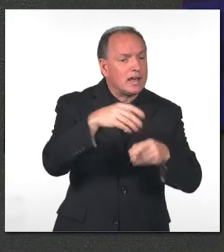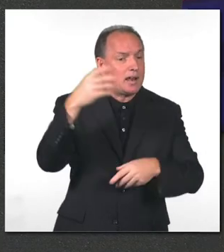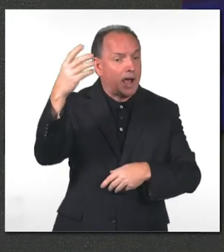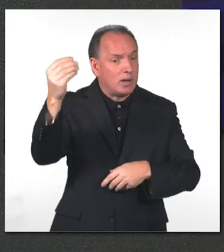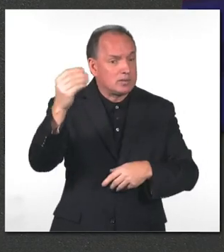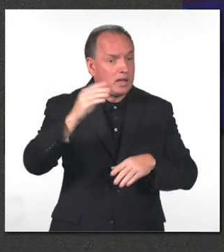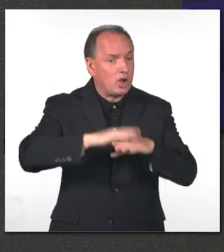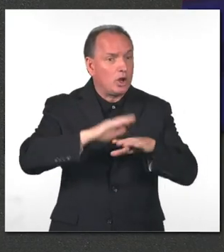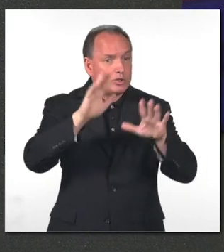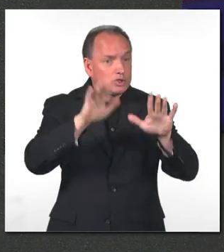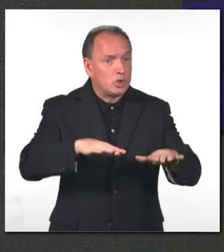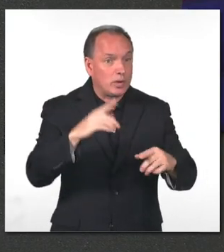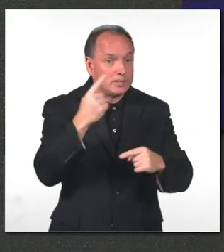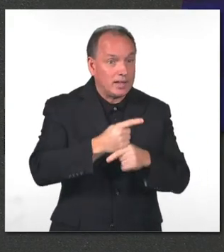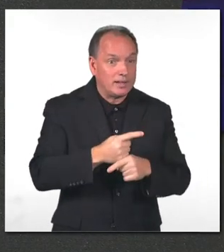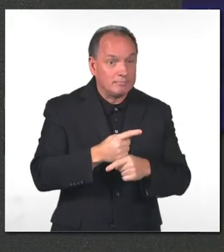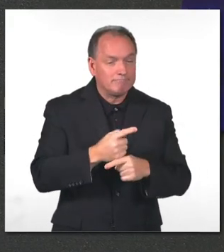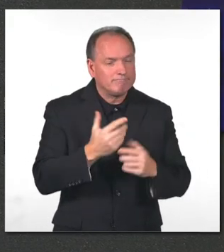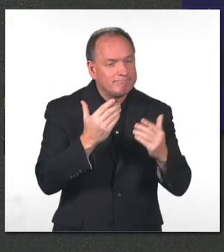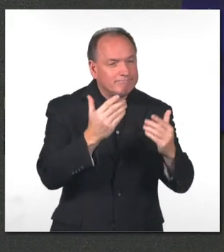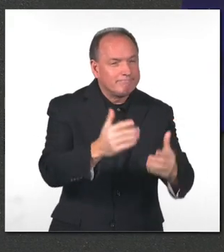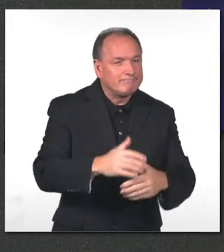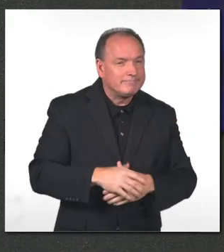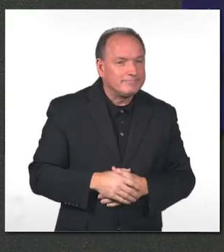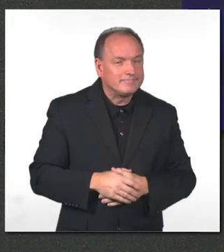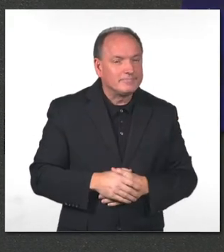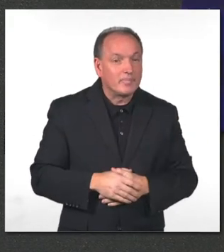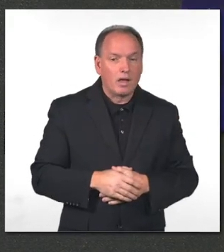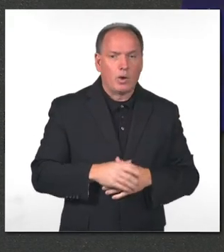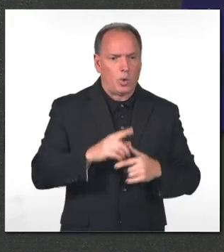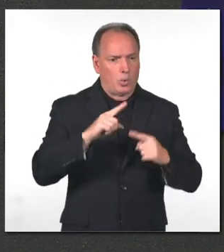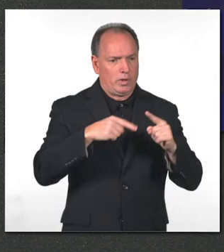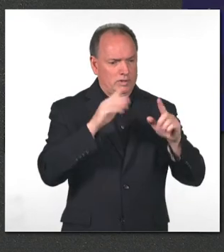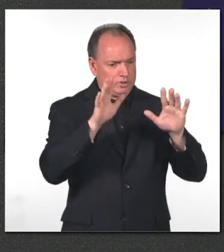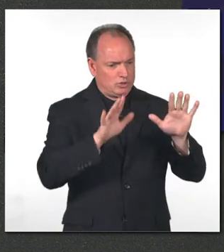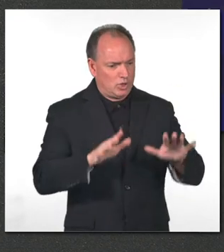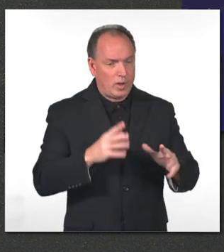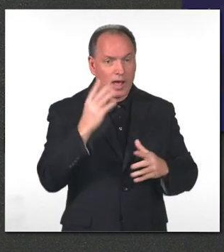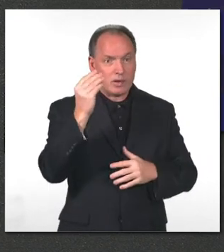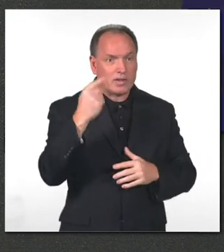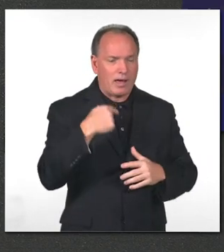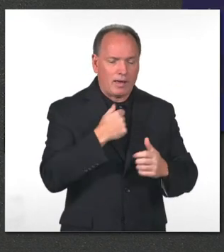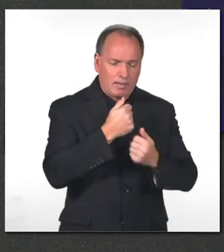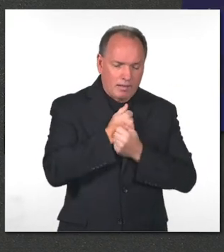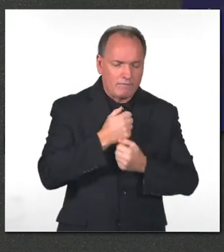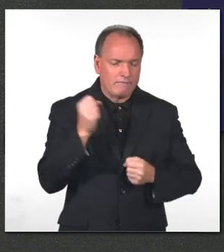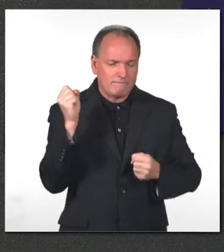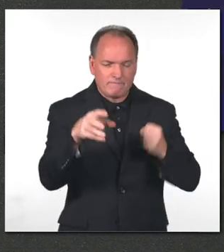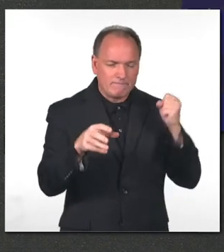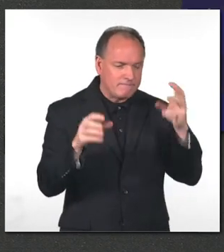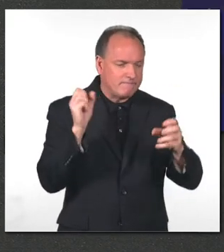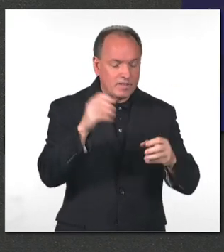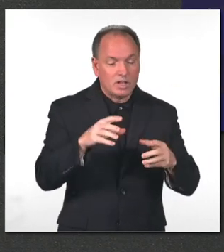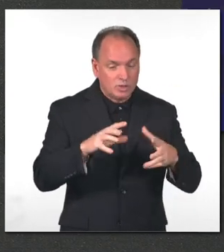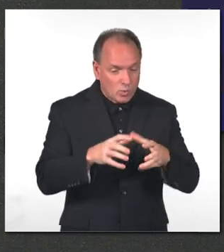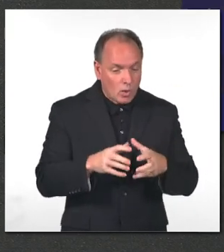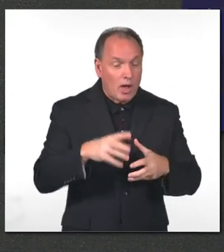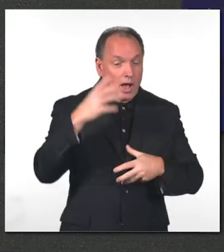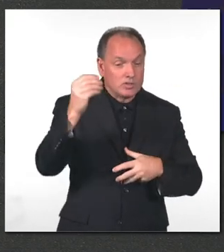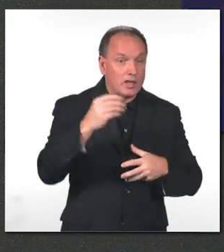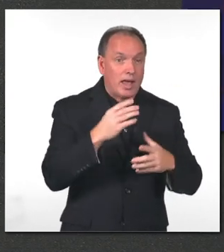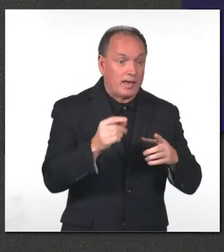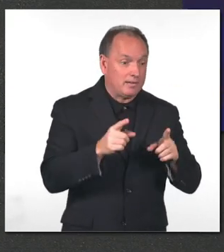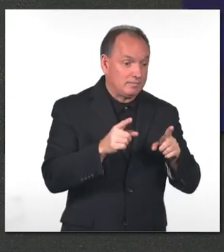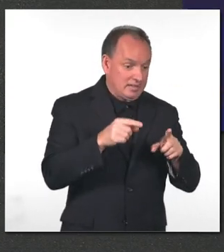snowy days. I hope you enjoy. When it's snowy out, I like to have snowball fights outside and I like to color inside.